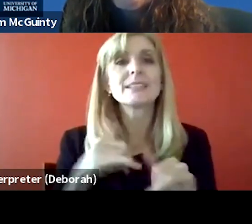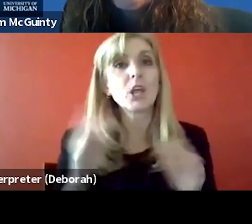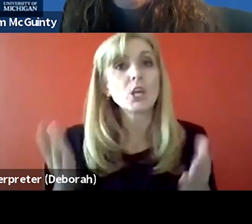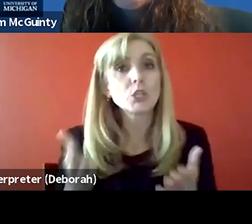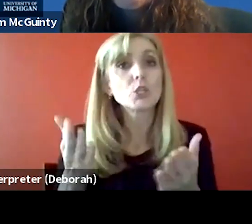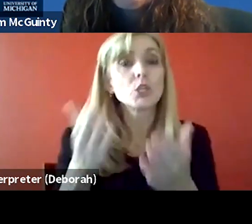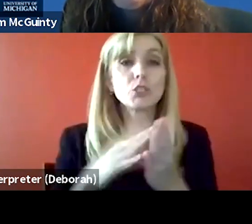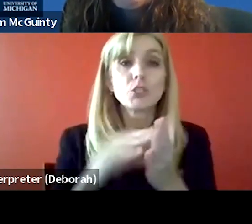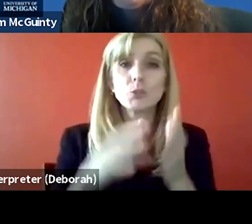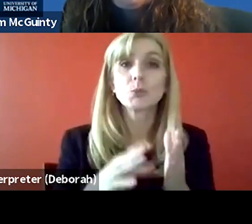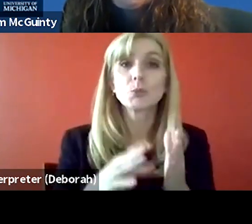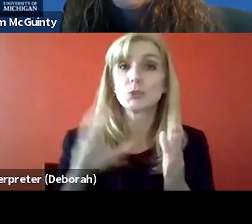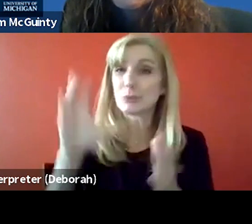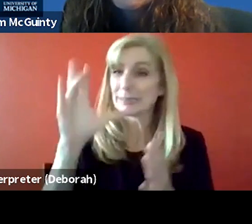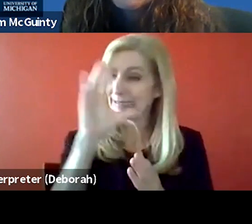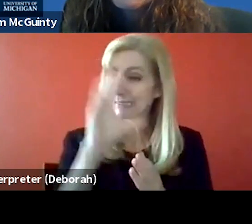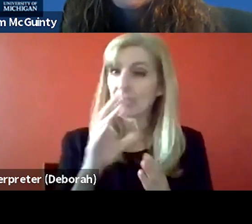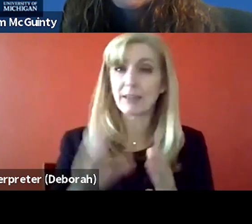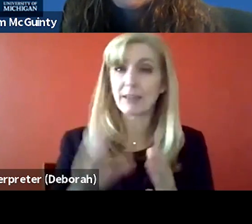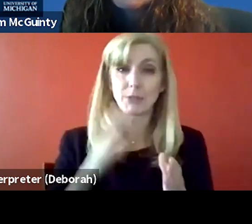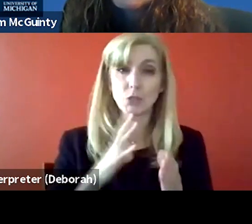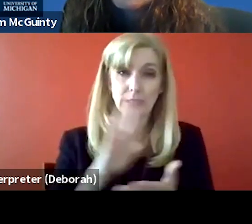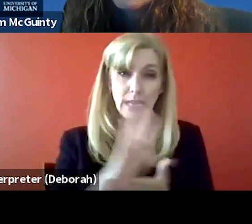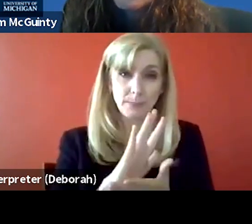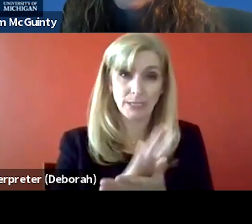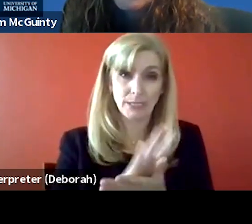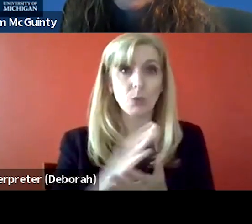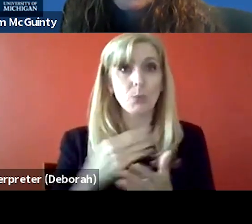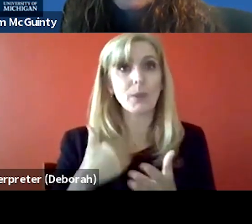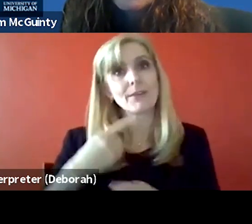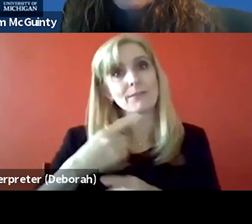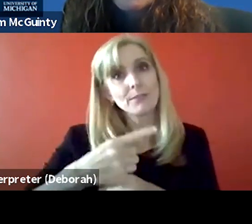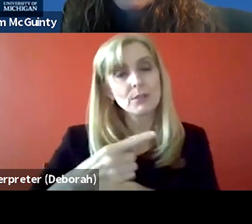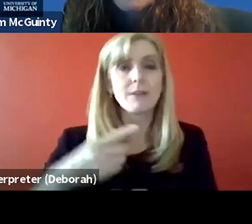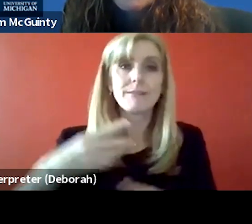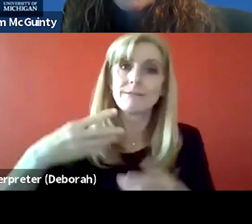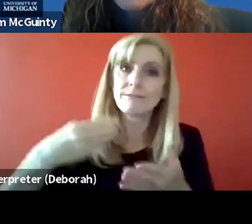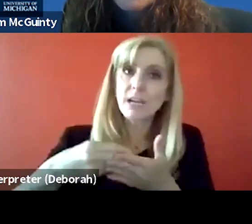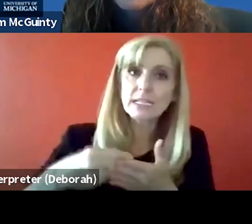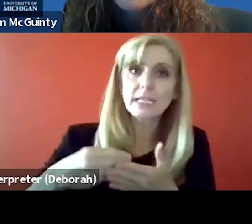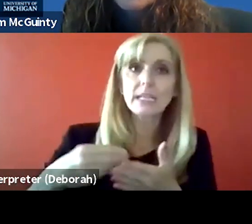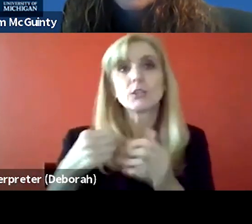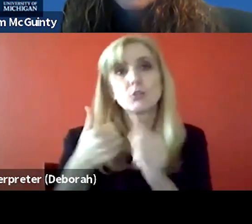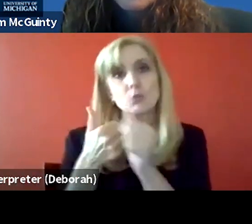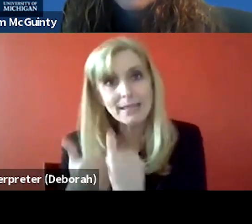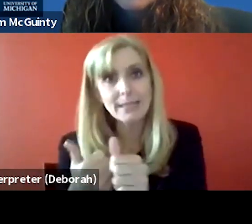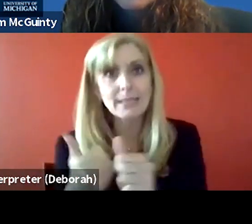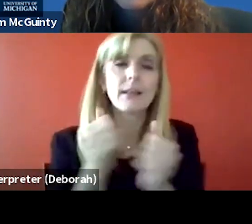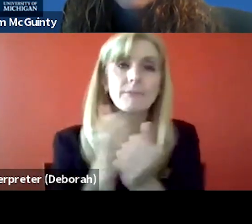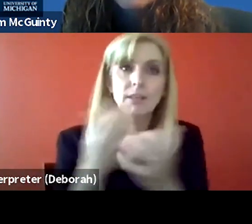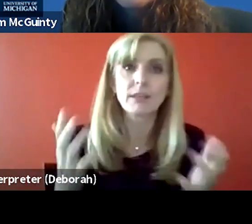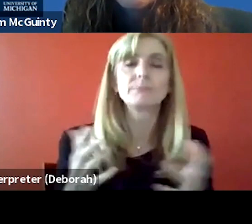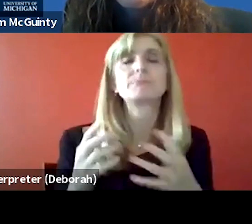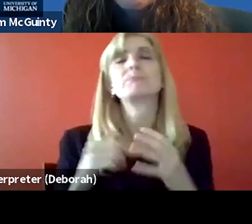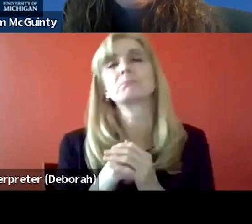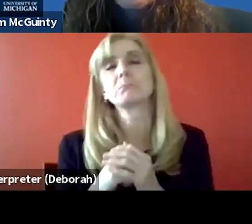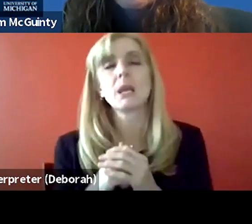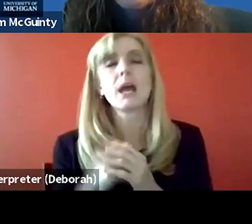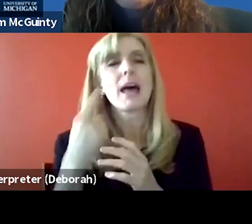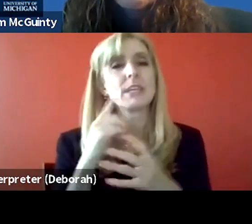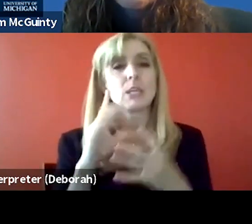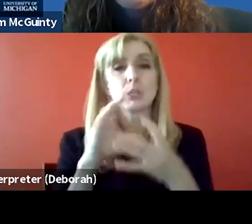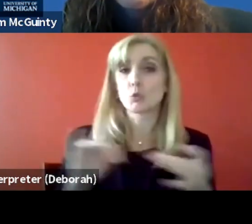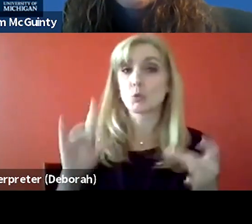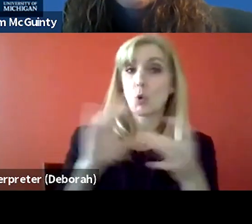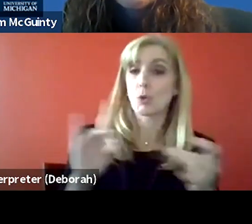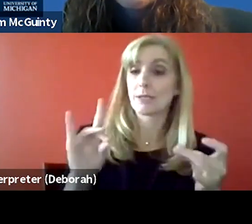to seek out official documentation so that we have sufficient funding tracking, et cetera. And I think stories like